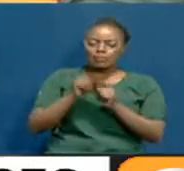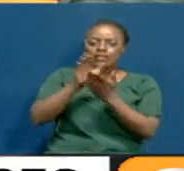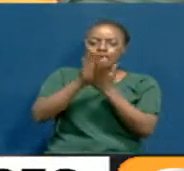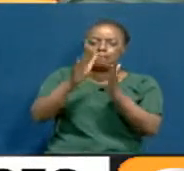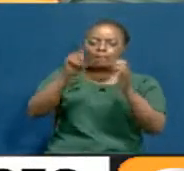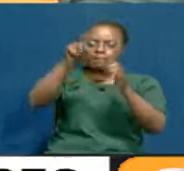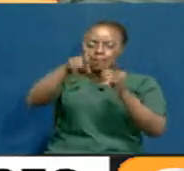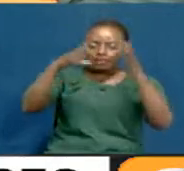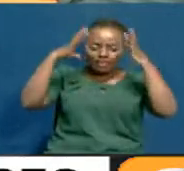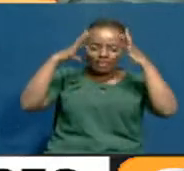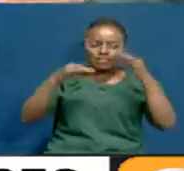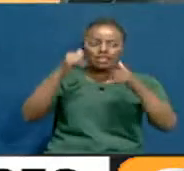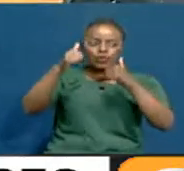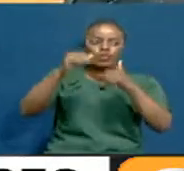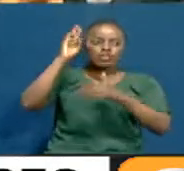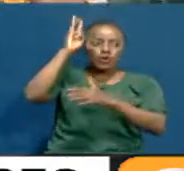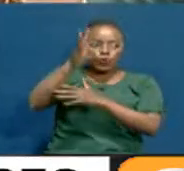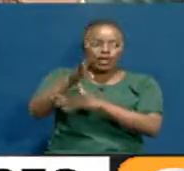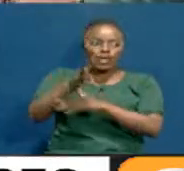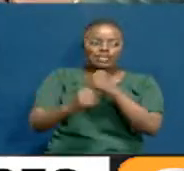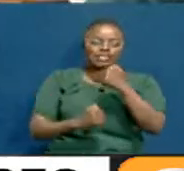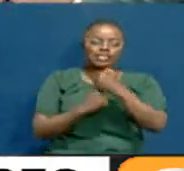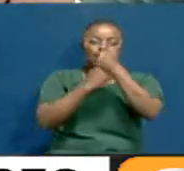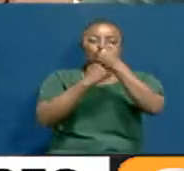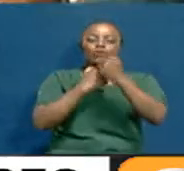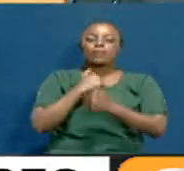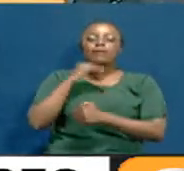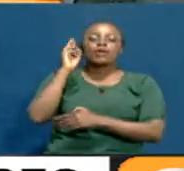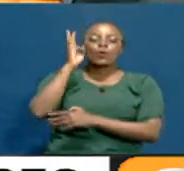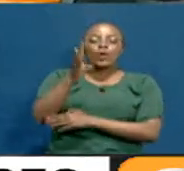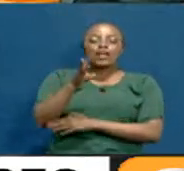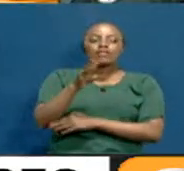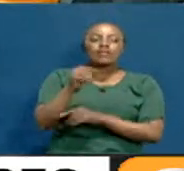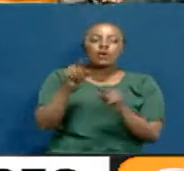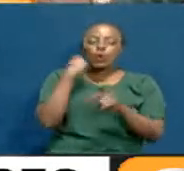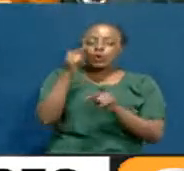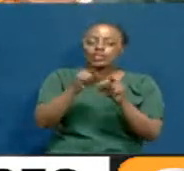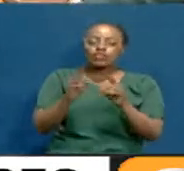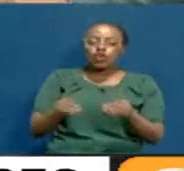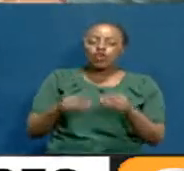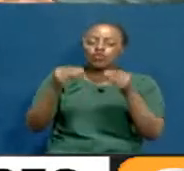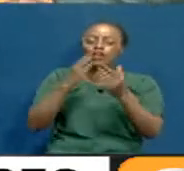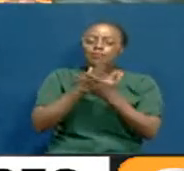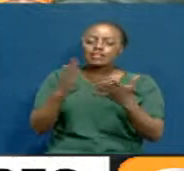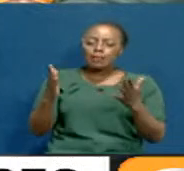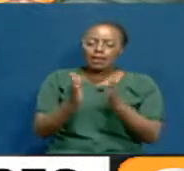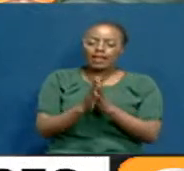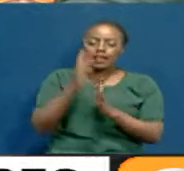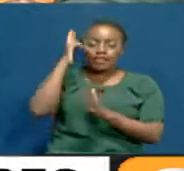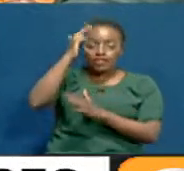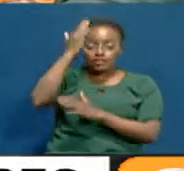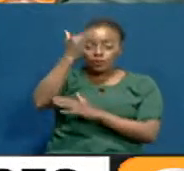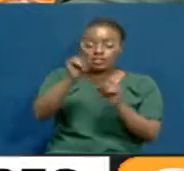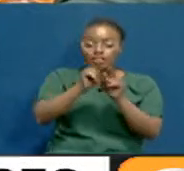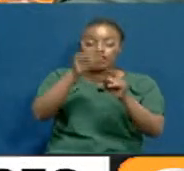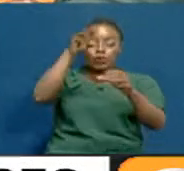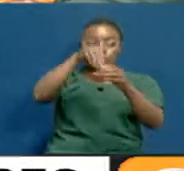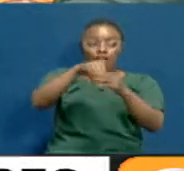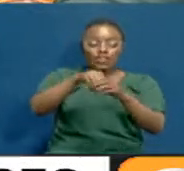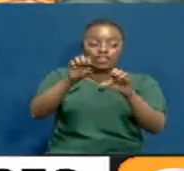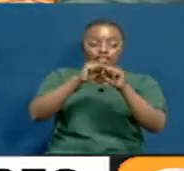need to take a position that actually is going to be in my interest as a banker. Mm-hmm. Who is actually offering me something? And that is why, even within